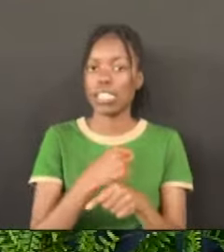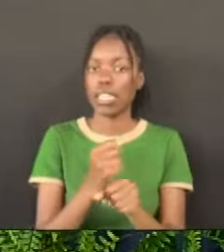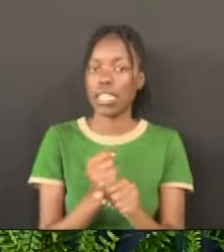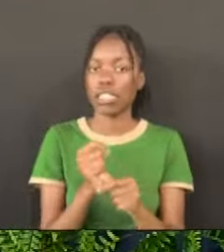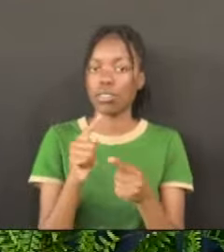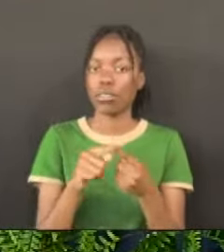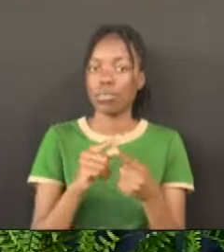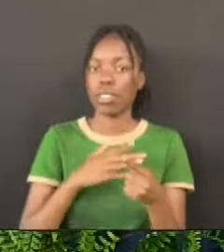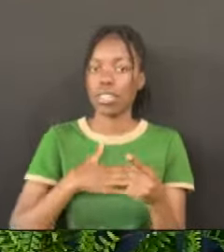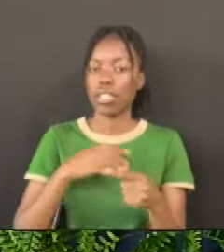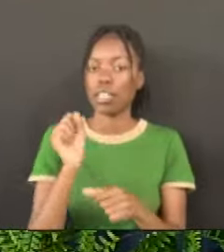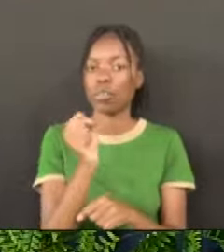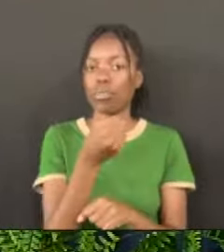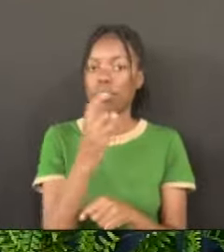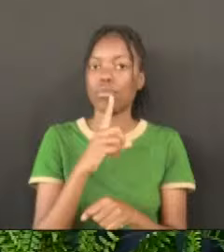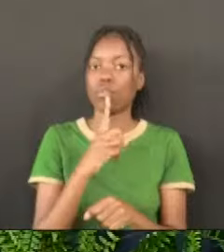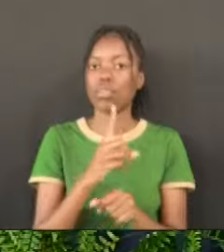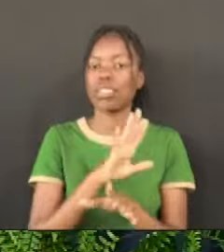all.